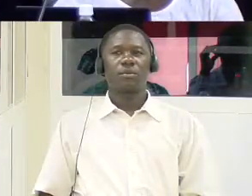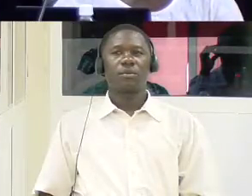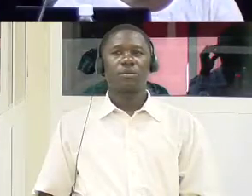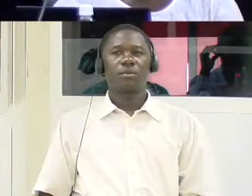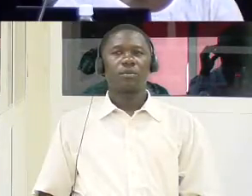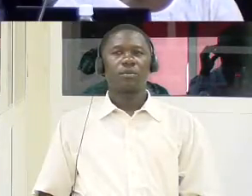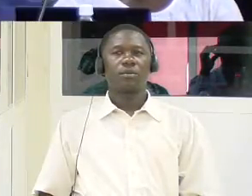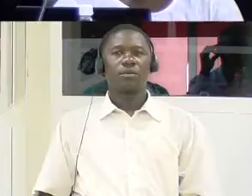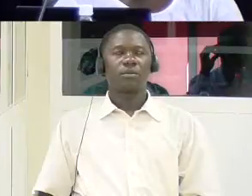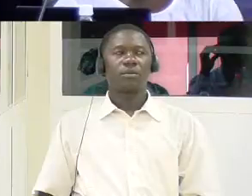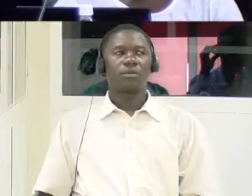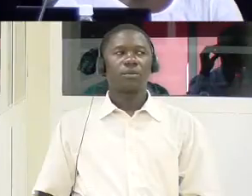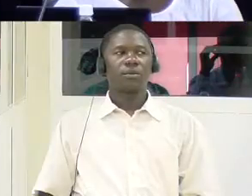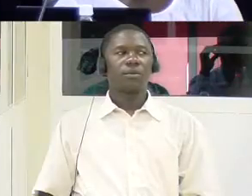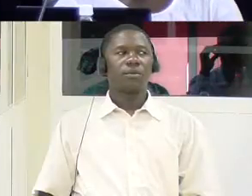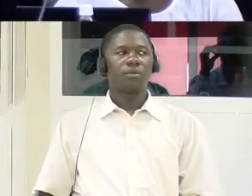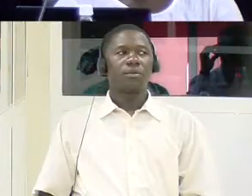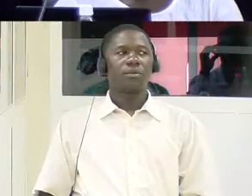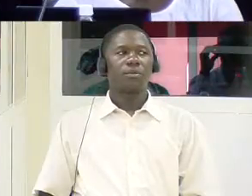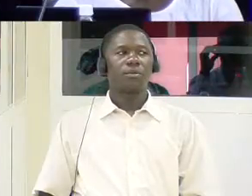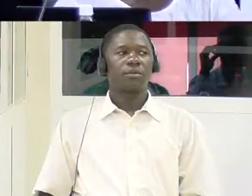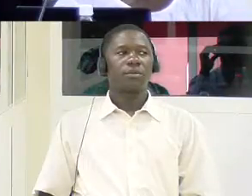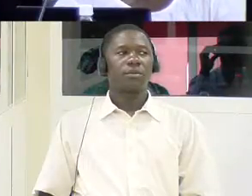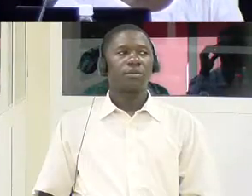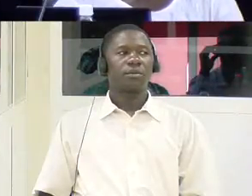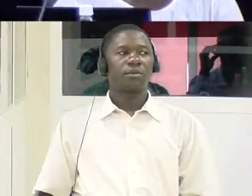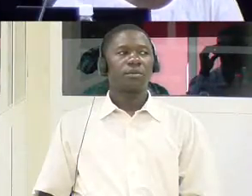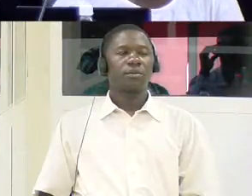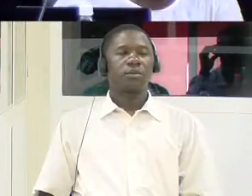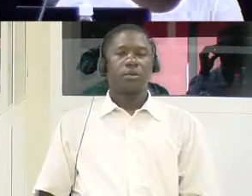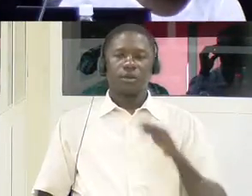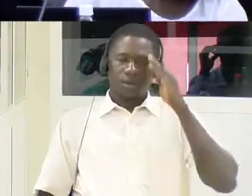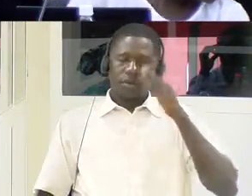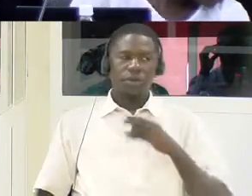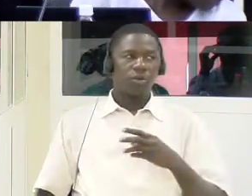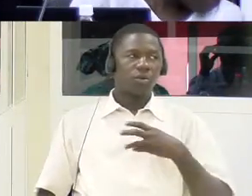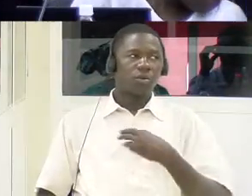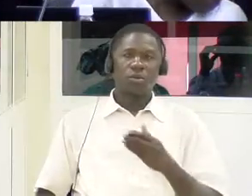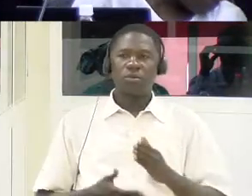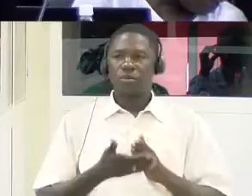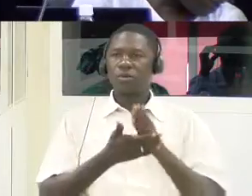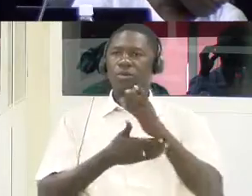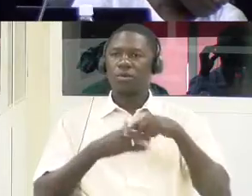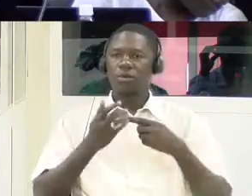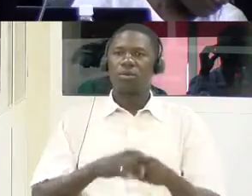and then we're done for today. Yes. Thank you, Council. You may proceed accordingly.